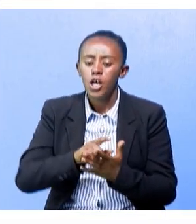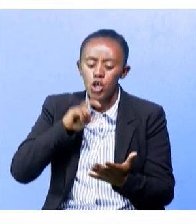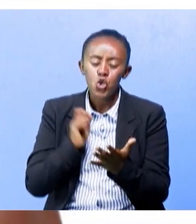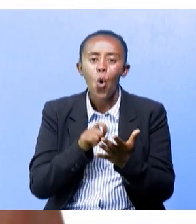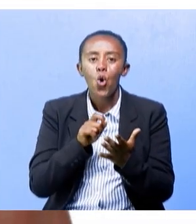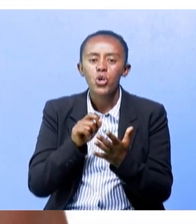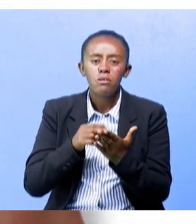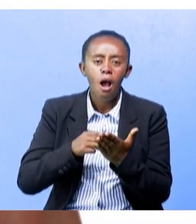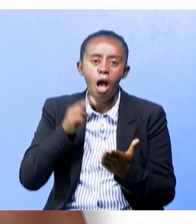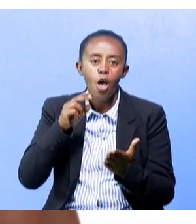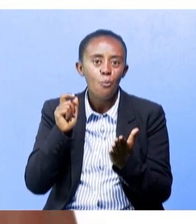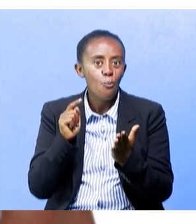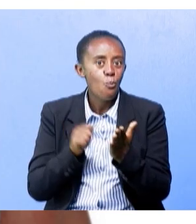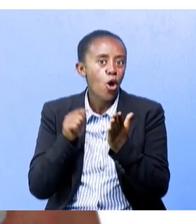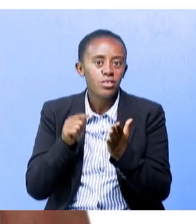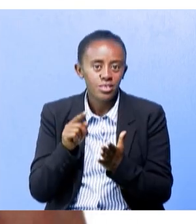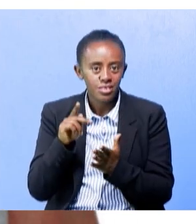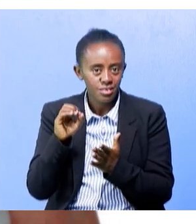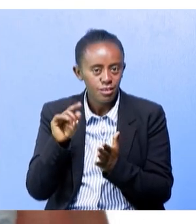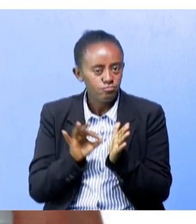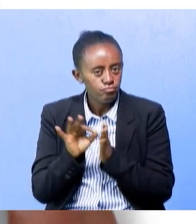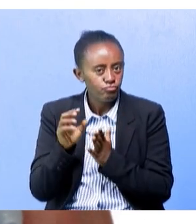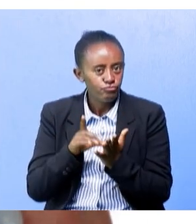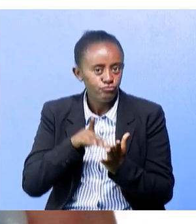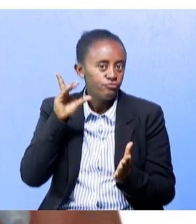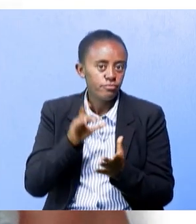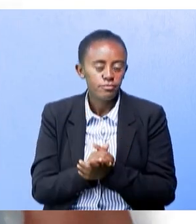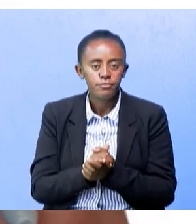high point. This one is the result or effect.